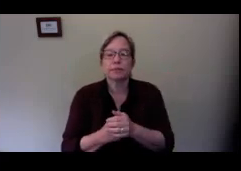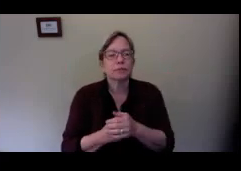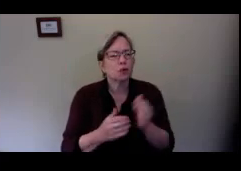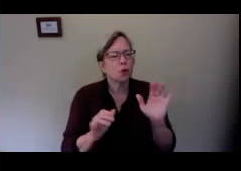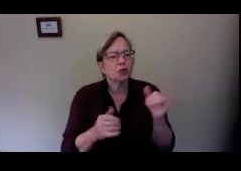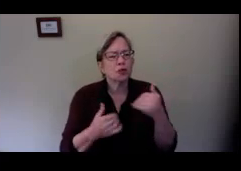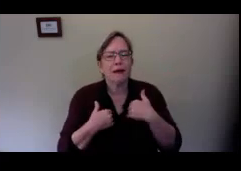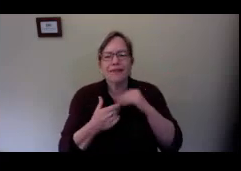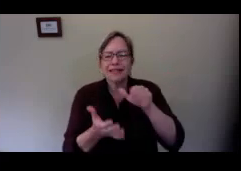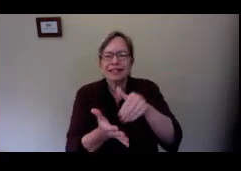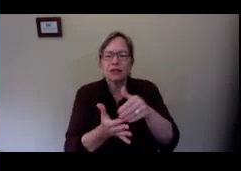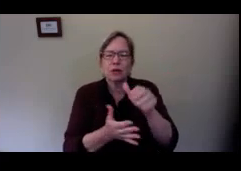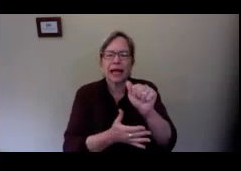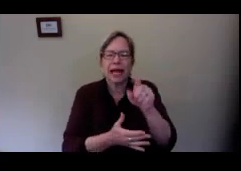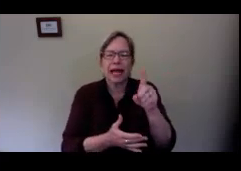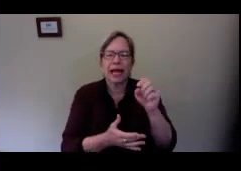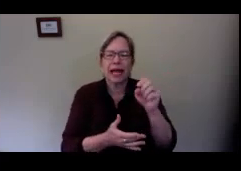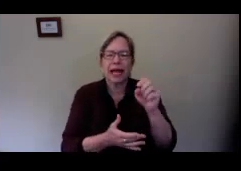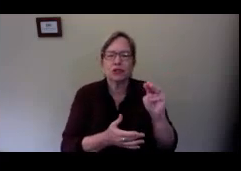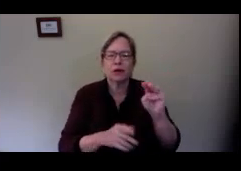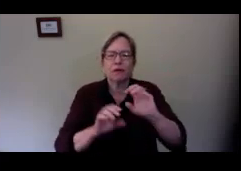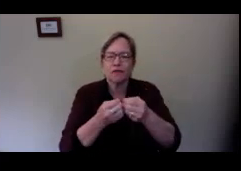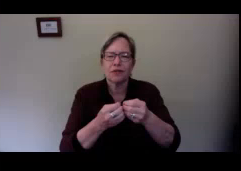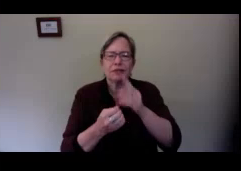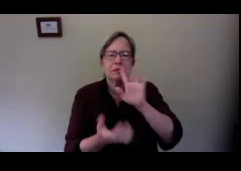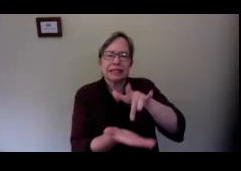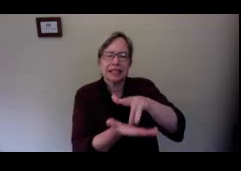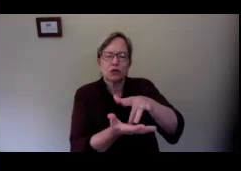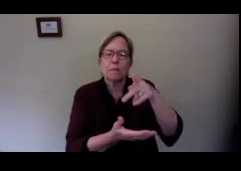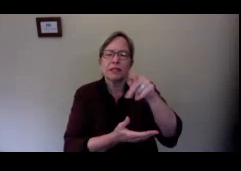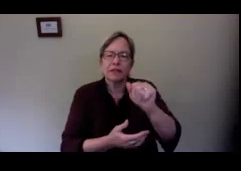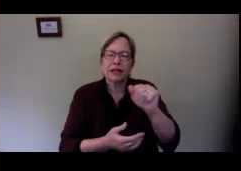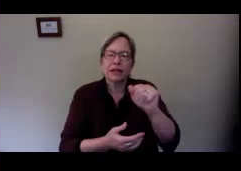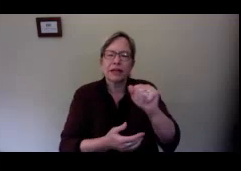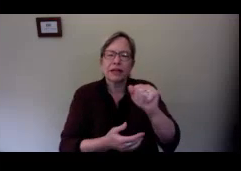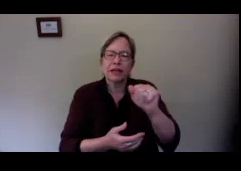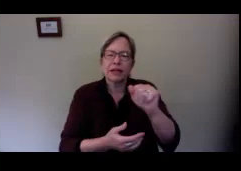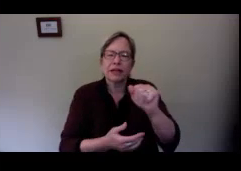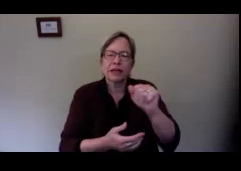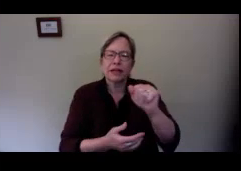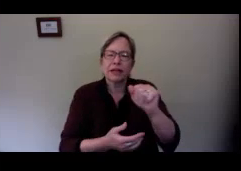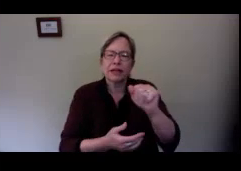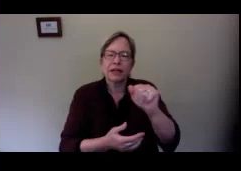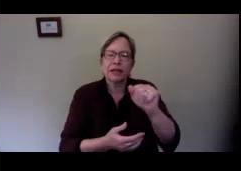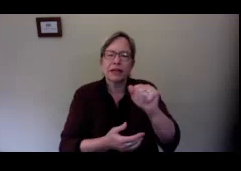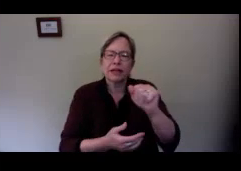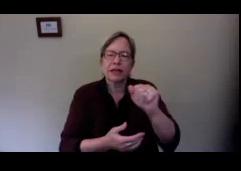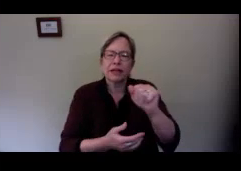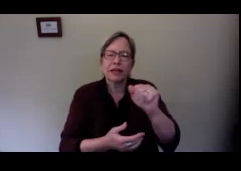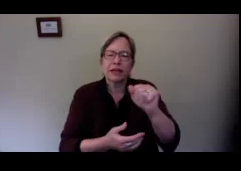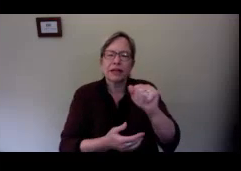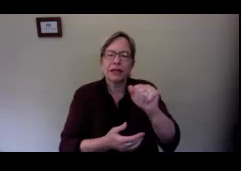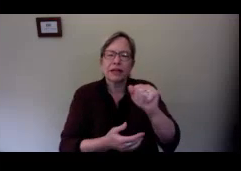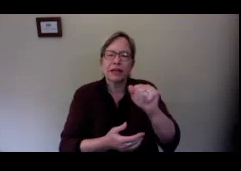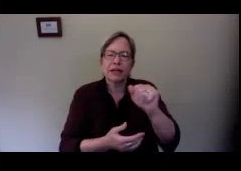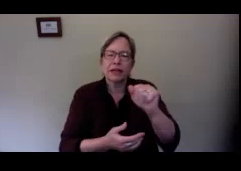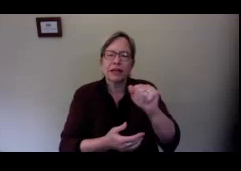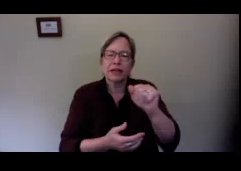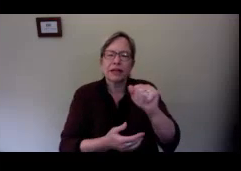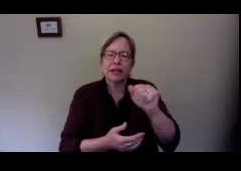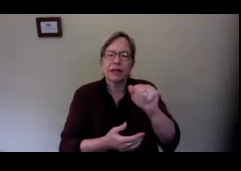administrative office in the Harrisburg area. And in the dark blue, on the left-hand side of the state, you'll see